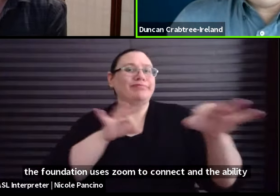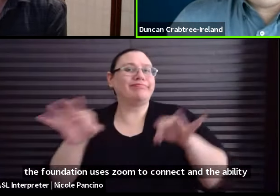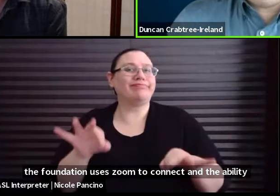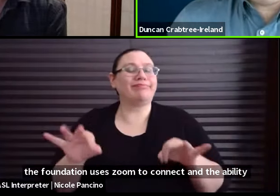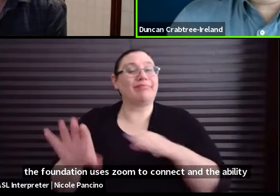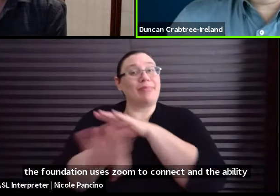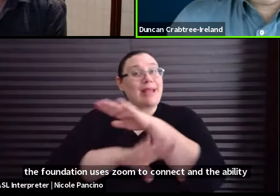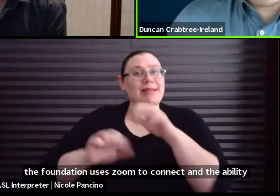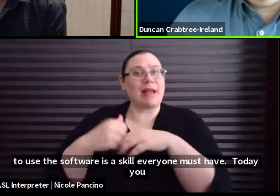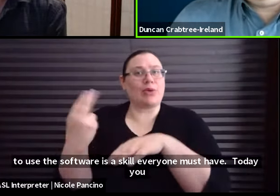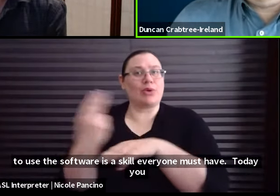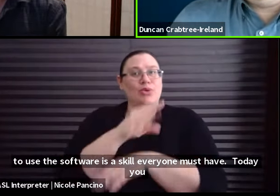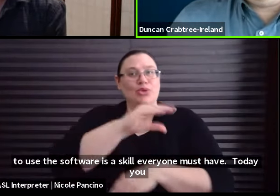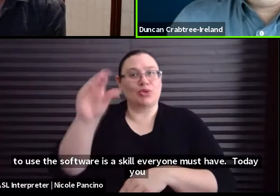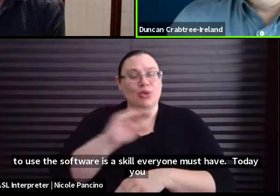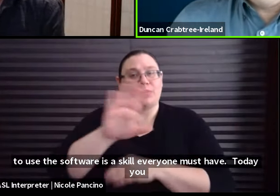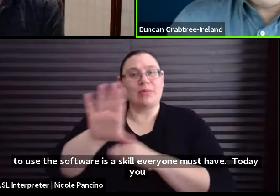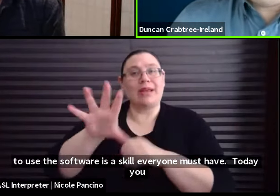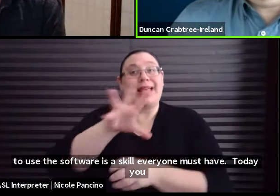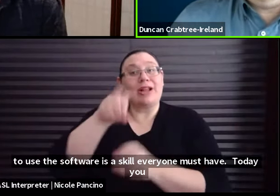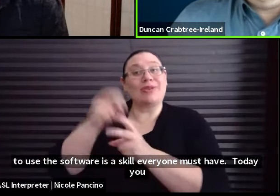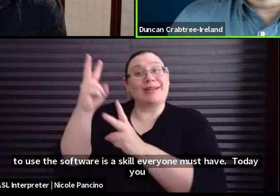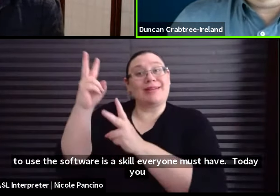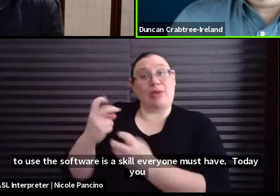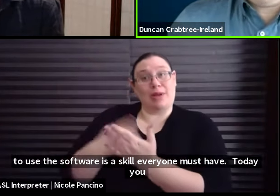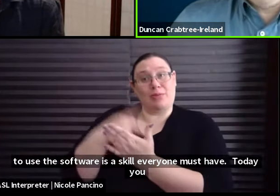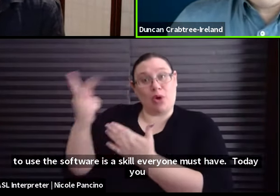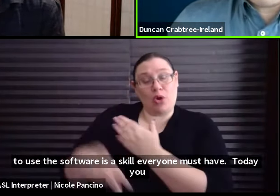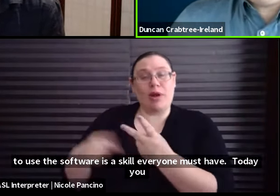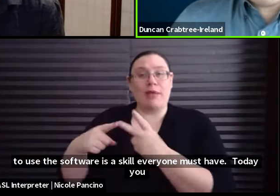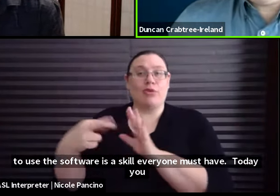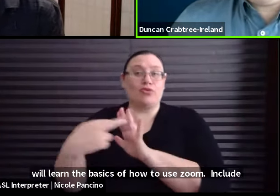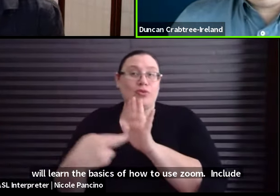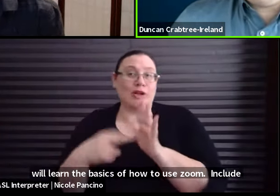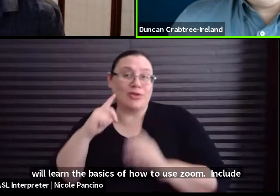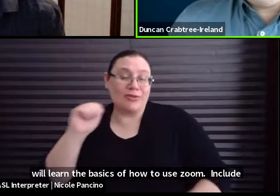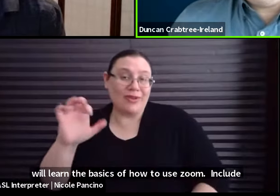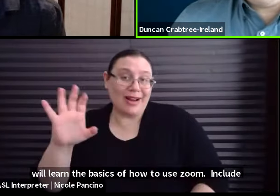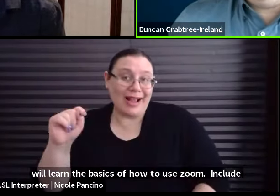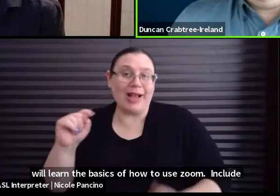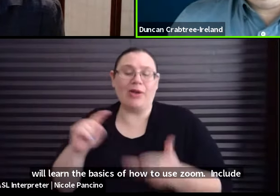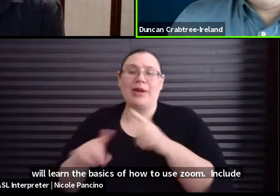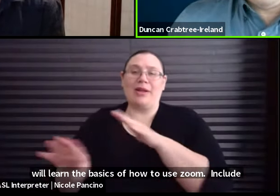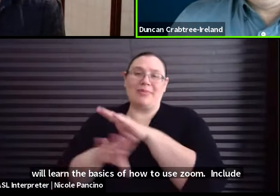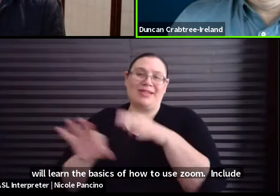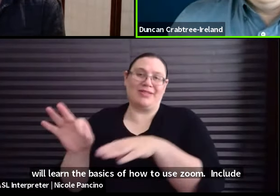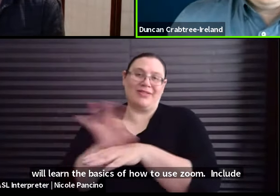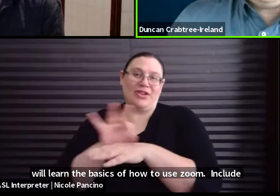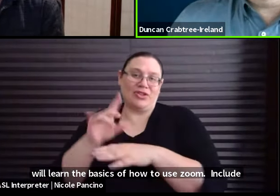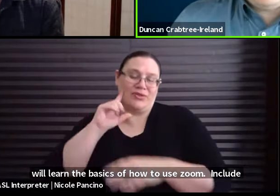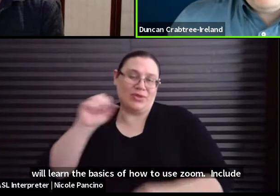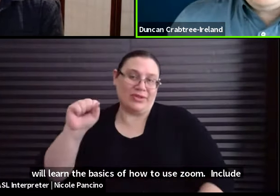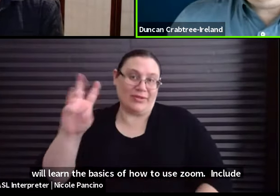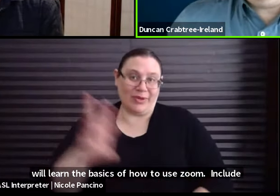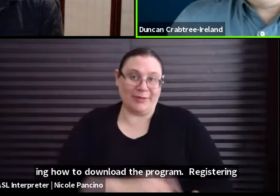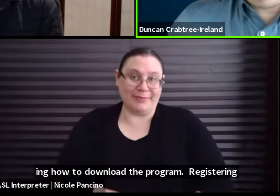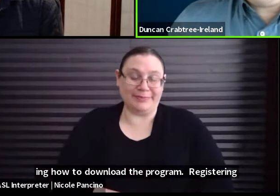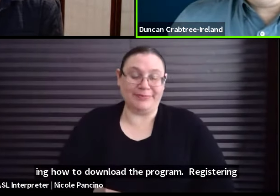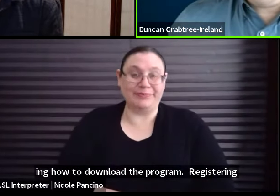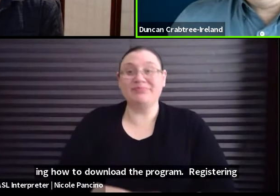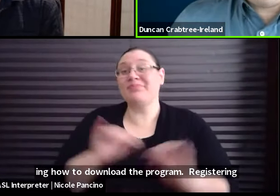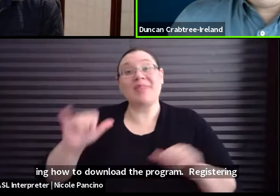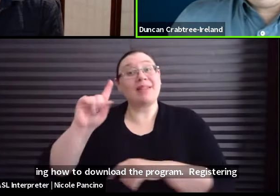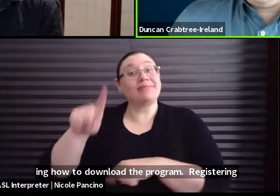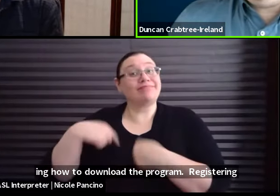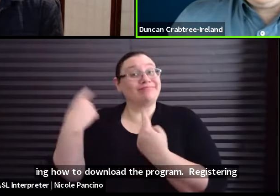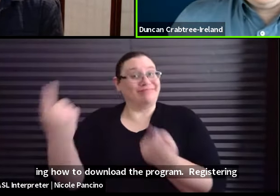use Zoom, including downloading the program, registering for an account, and the basic functions of the software. As always, if you have